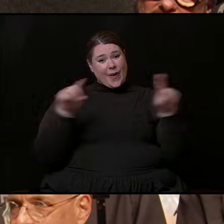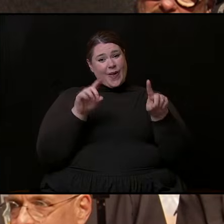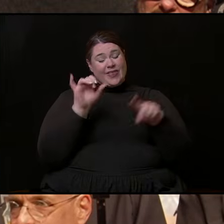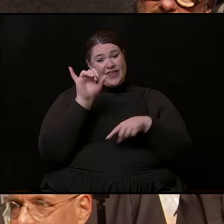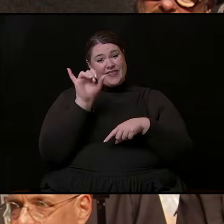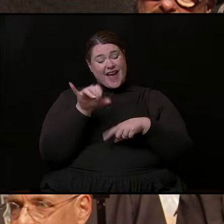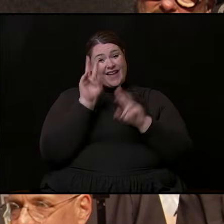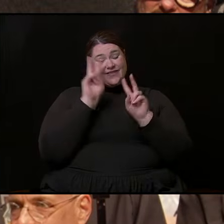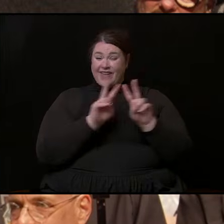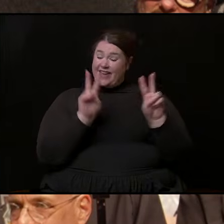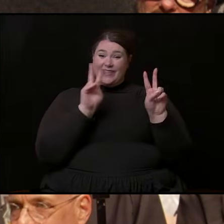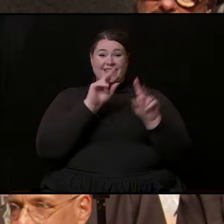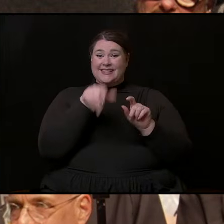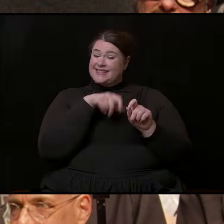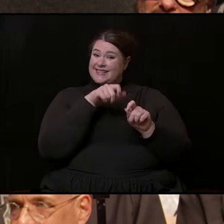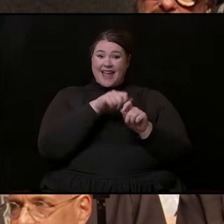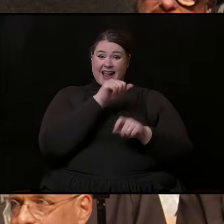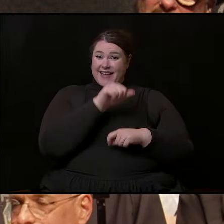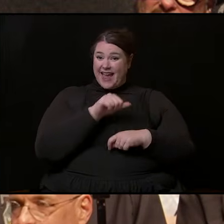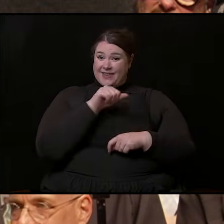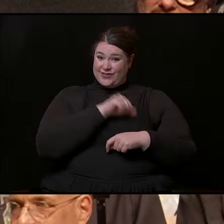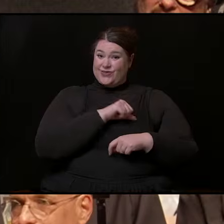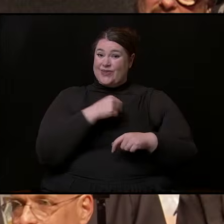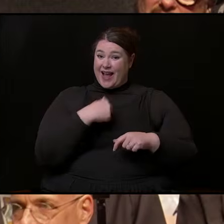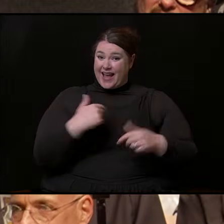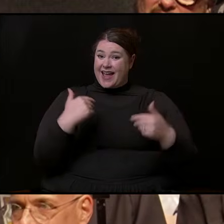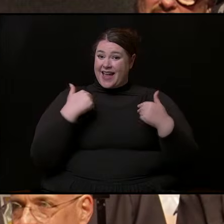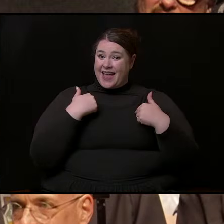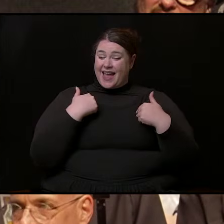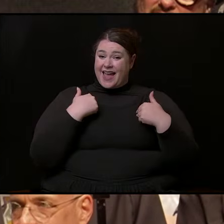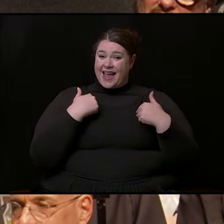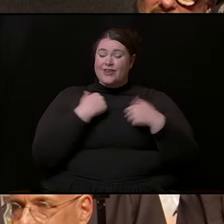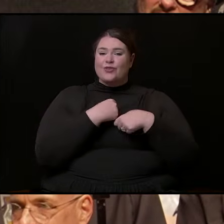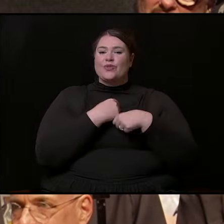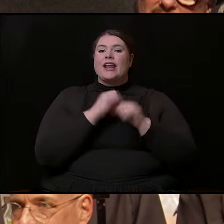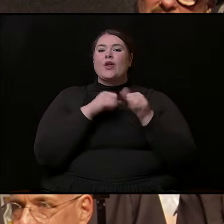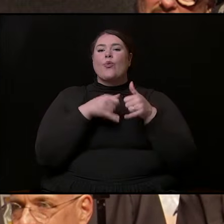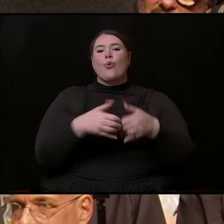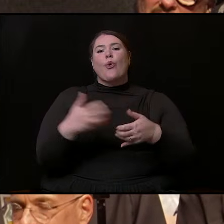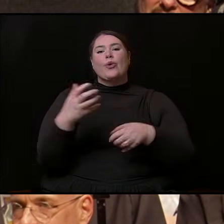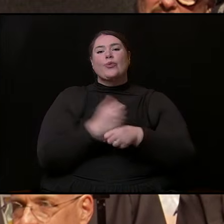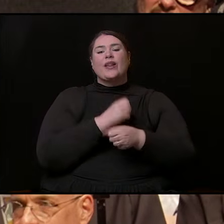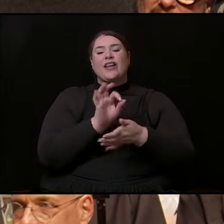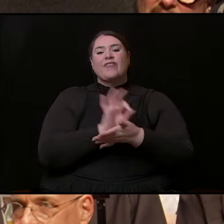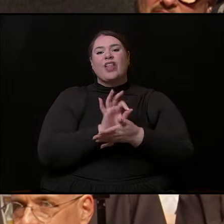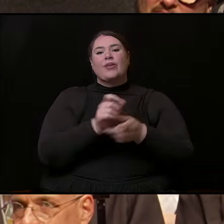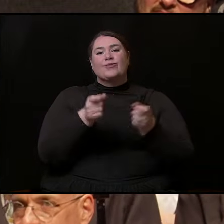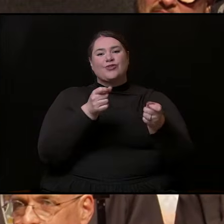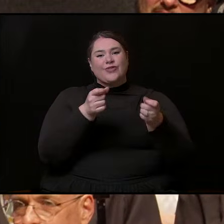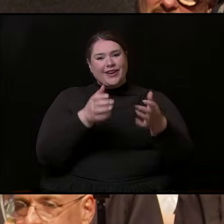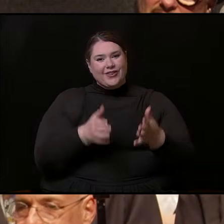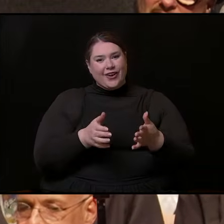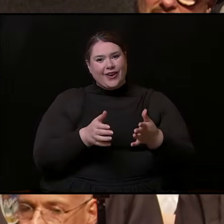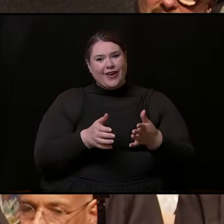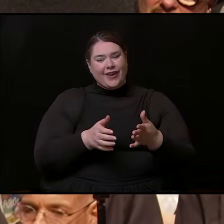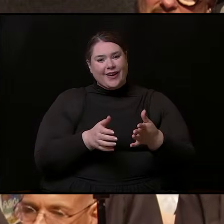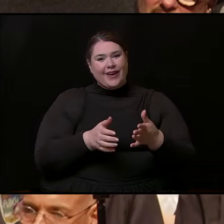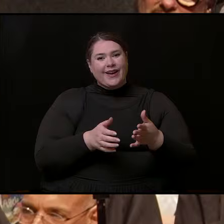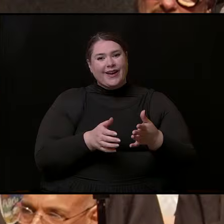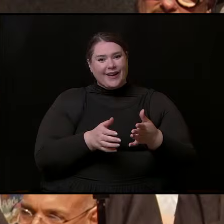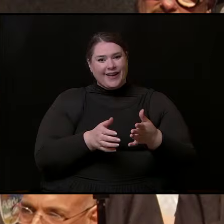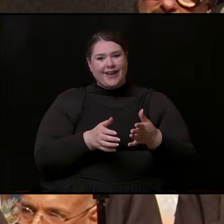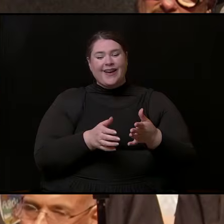very attitude that I had made me an award-winning film director. Make sure y'all go watch Dark City Beneath the